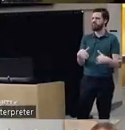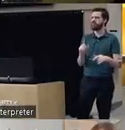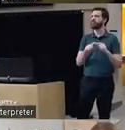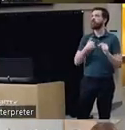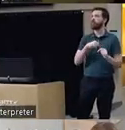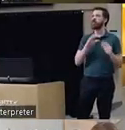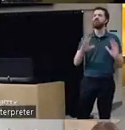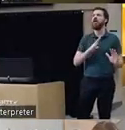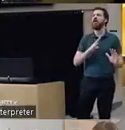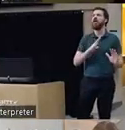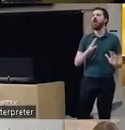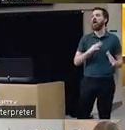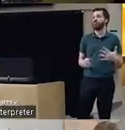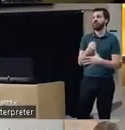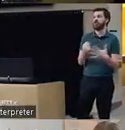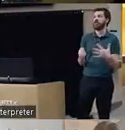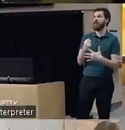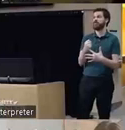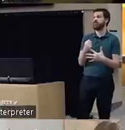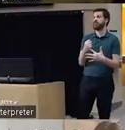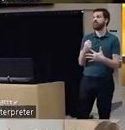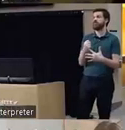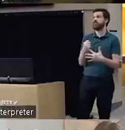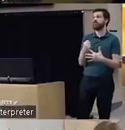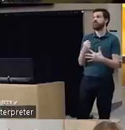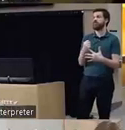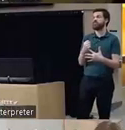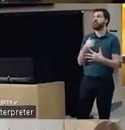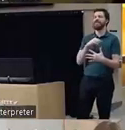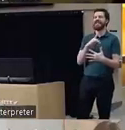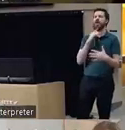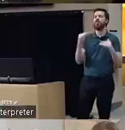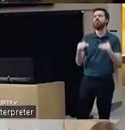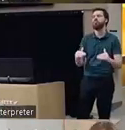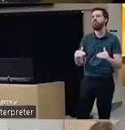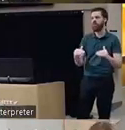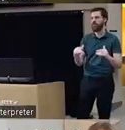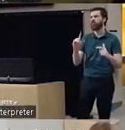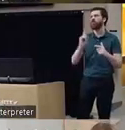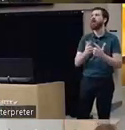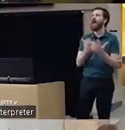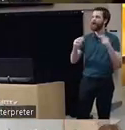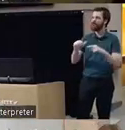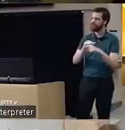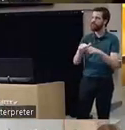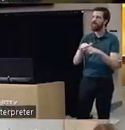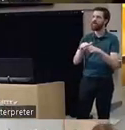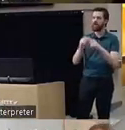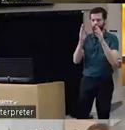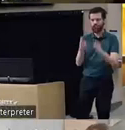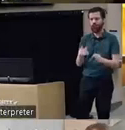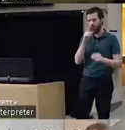put triage like almost down the skill level, like in terms of the amount of training that the people who do it